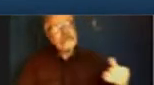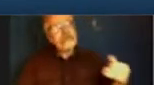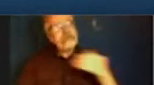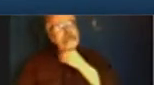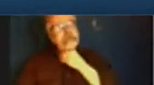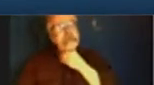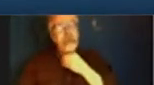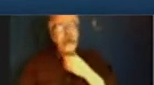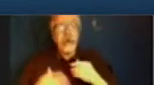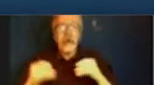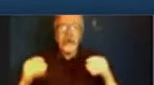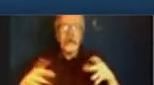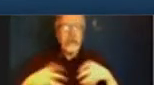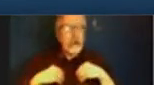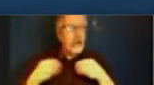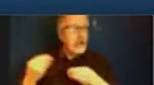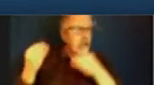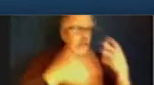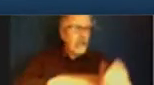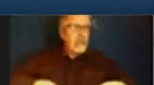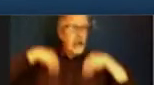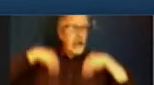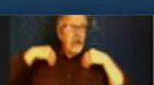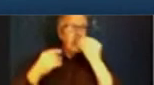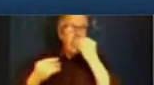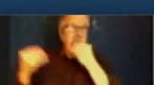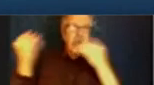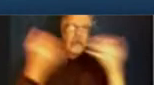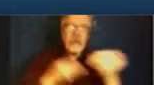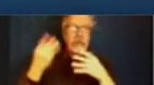help a nurse today. Get a booster.